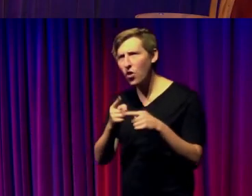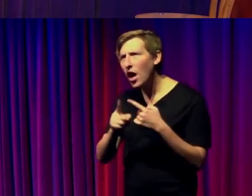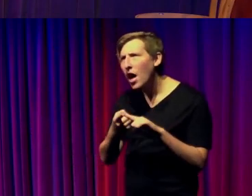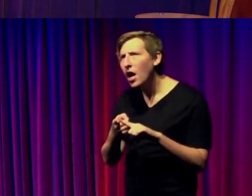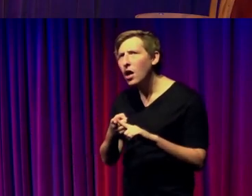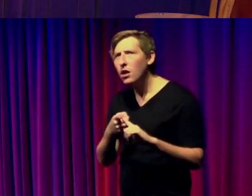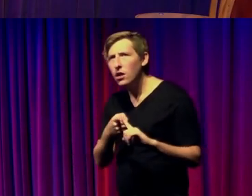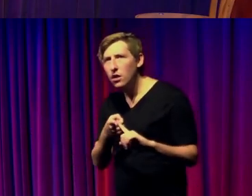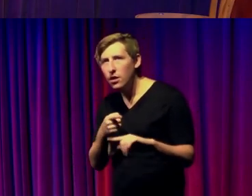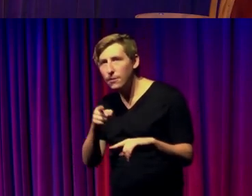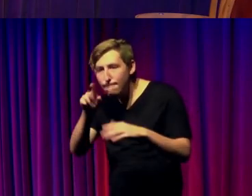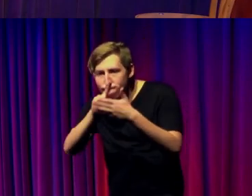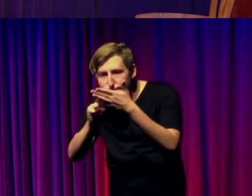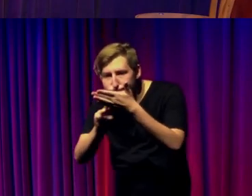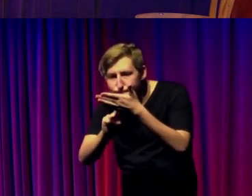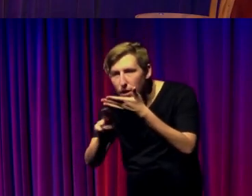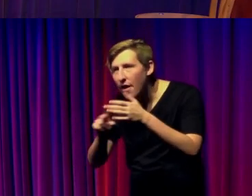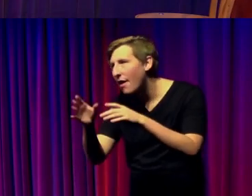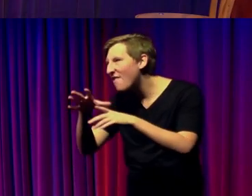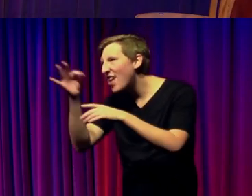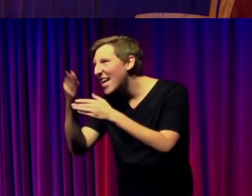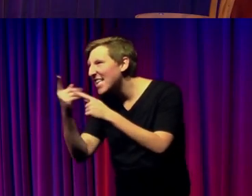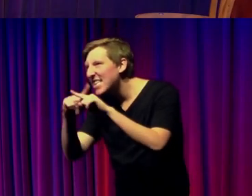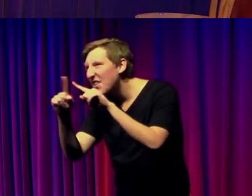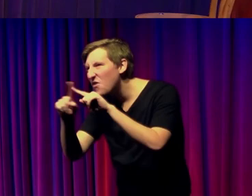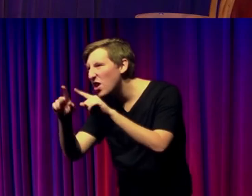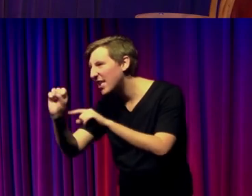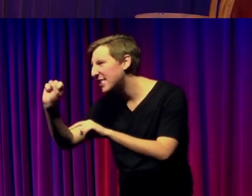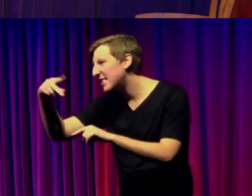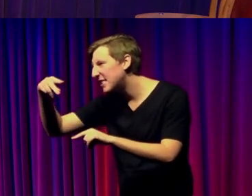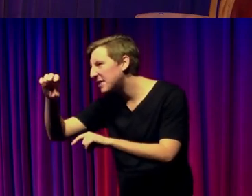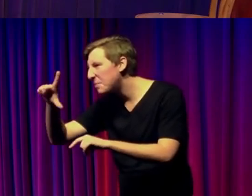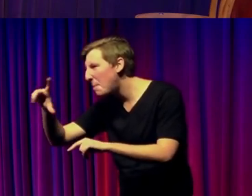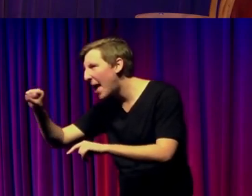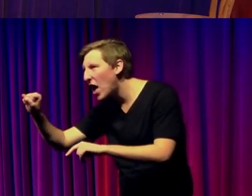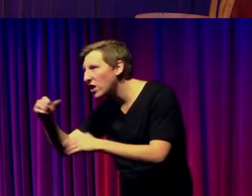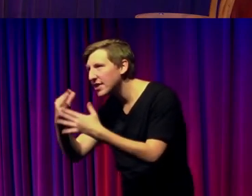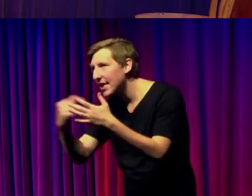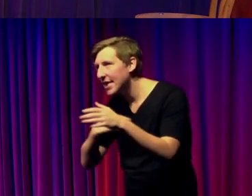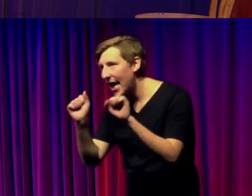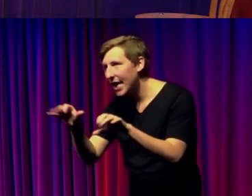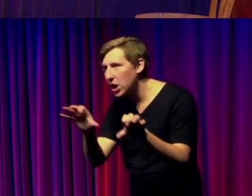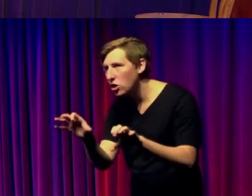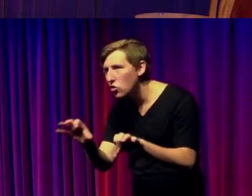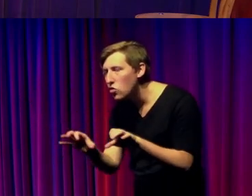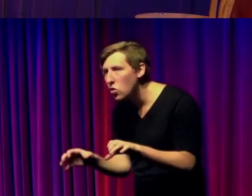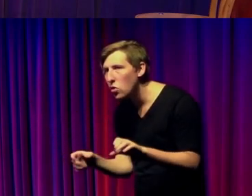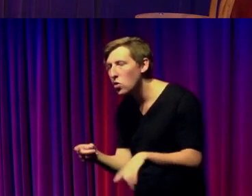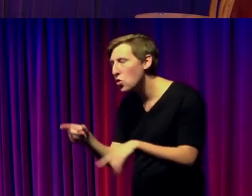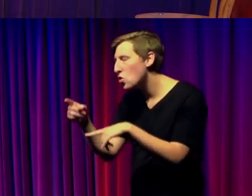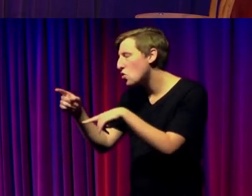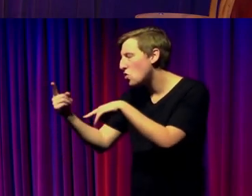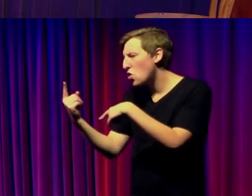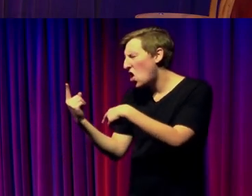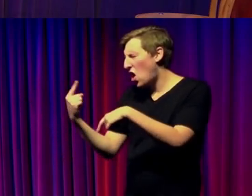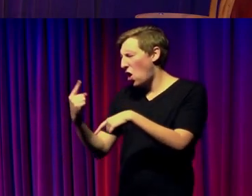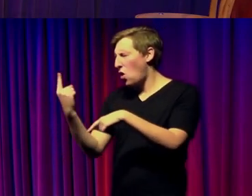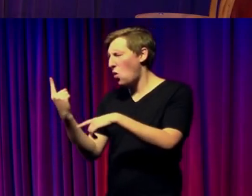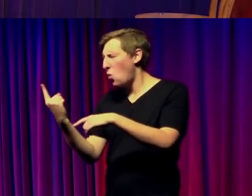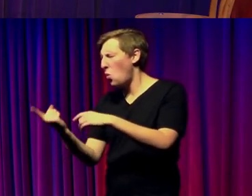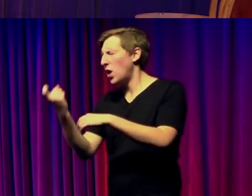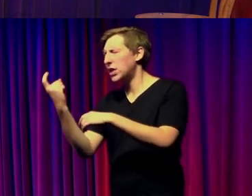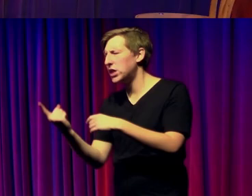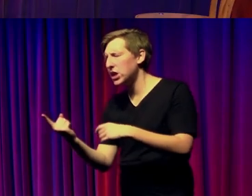constantly like finding spells and things that I can do. And so I'm like a fire person or something. So I'm like in flame so I can melt people out of ice or something.